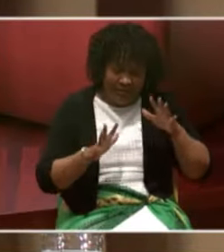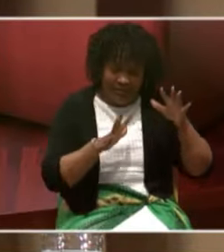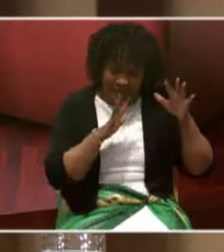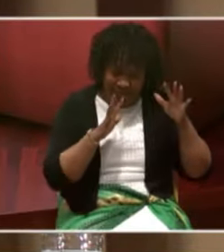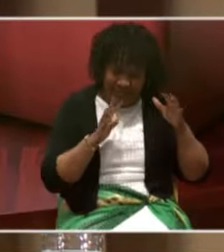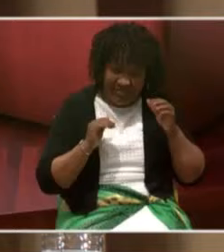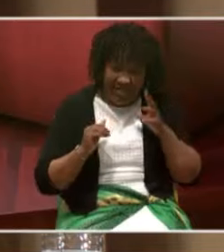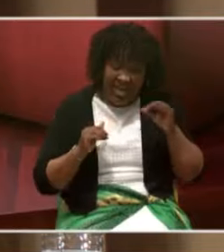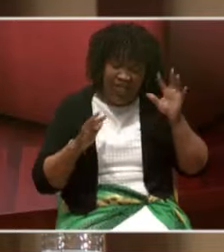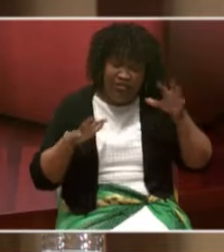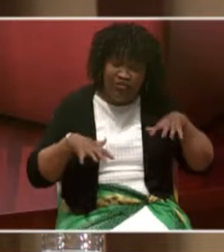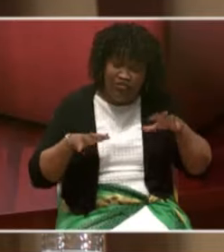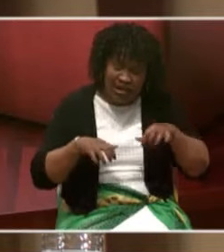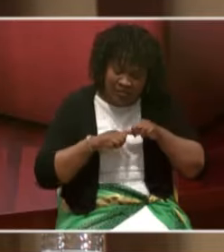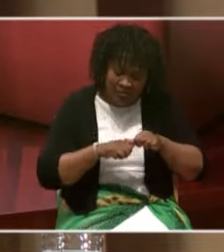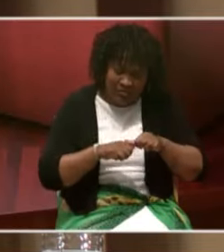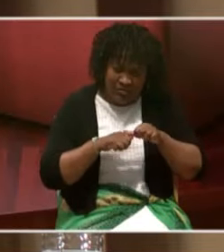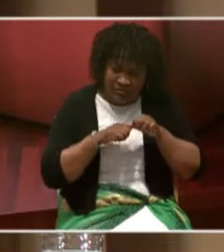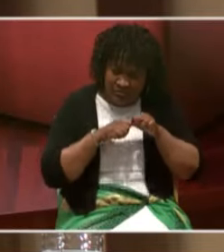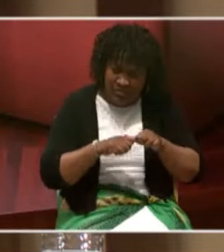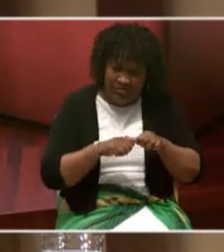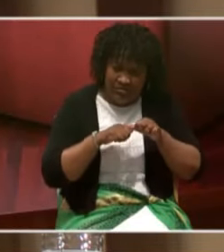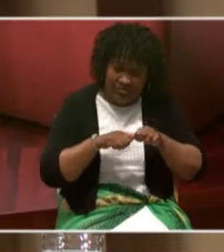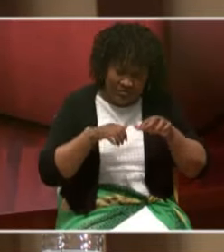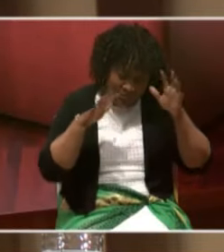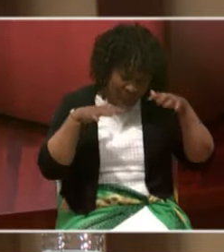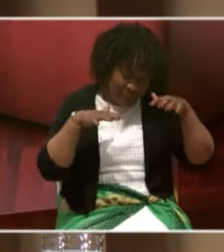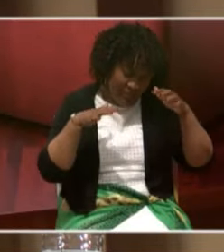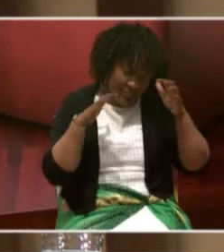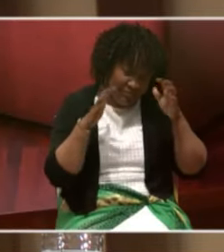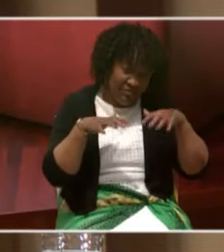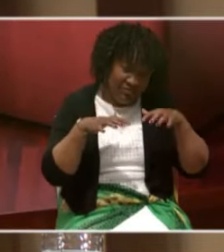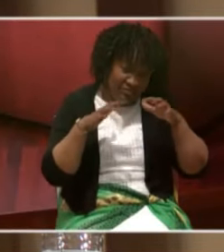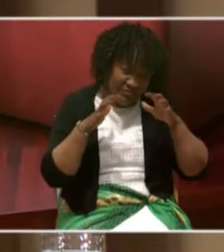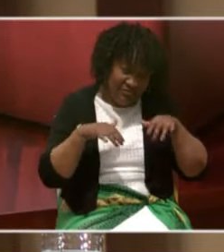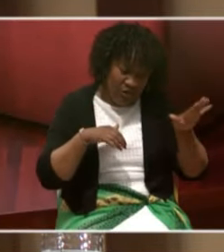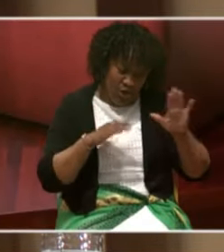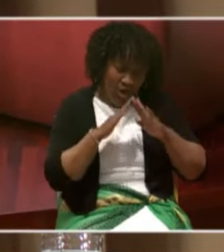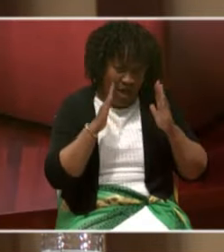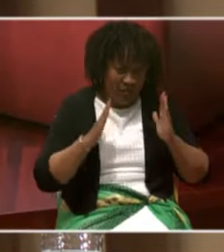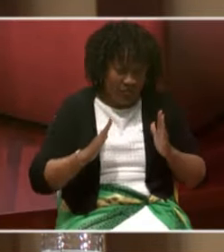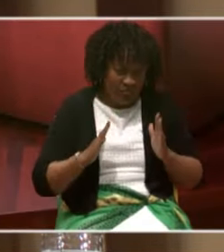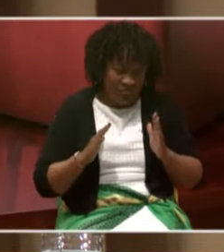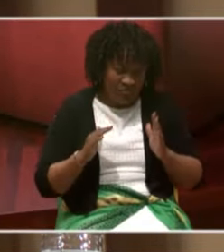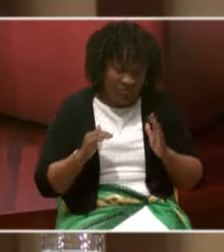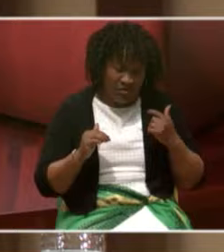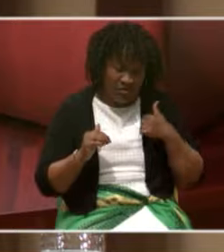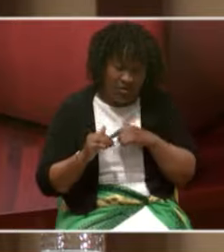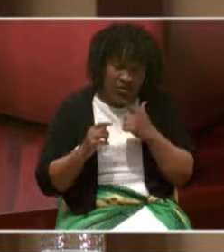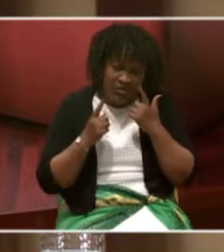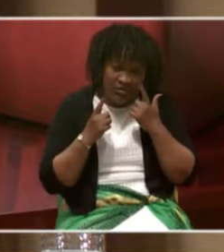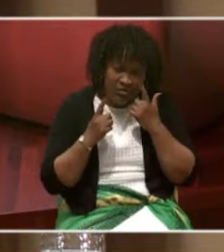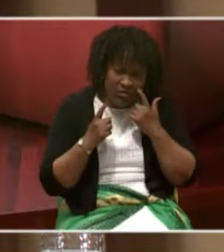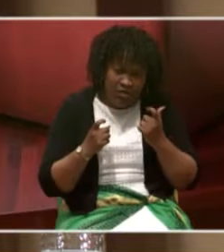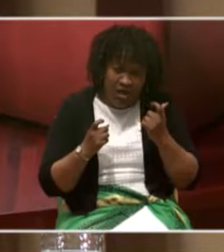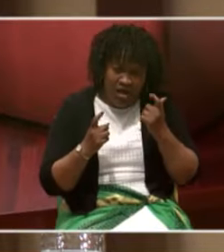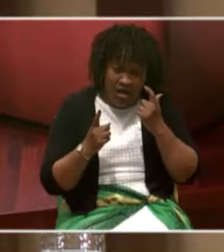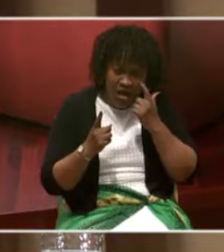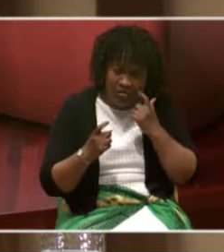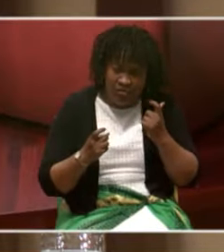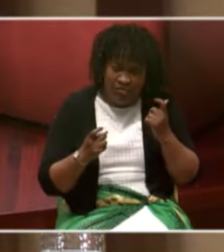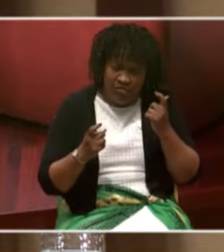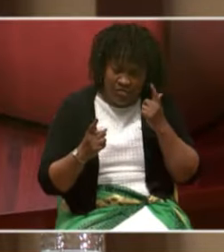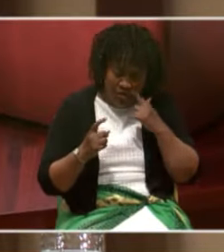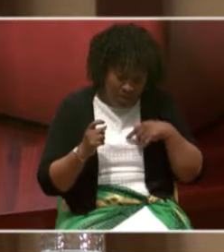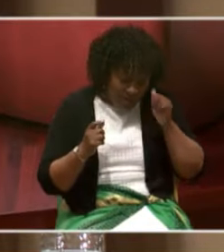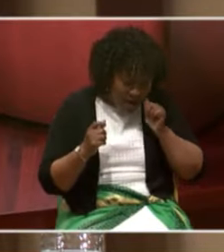or in other places, you knew what was about to happen to you when you saw the men come up to you.